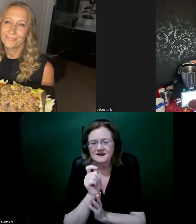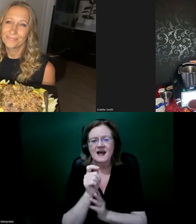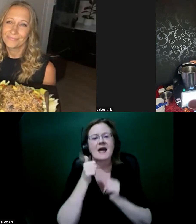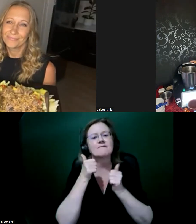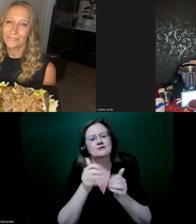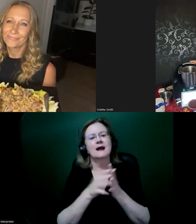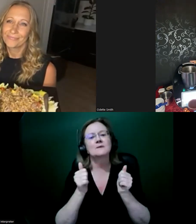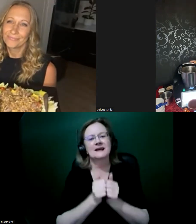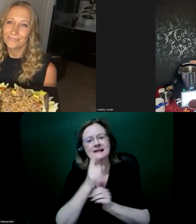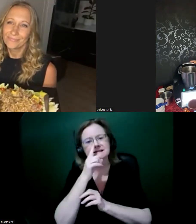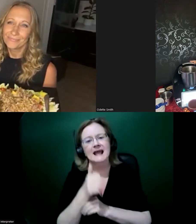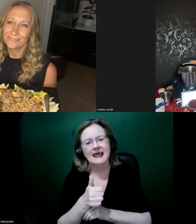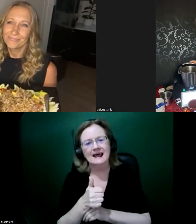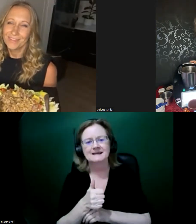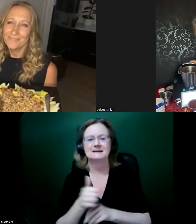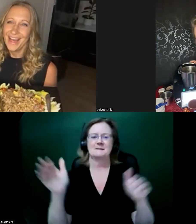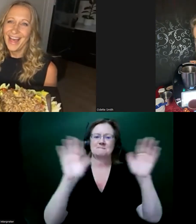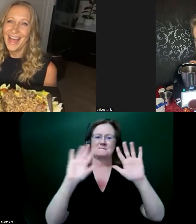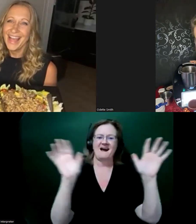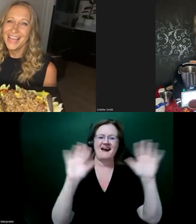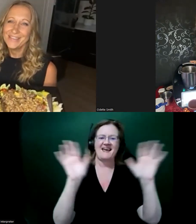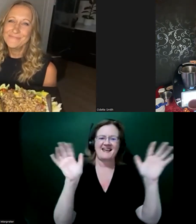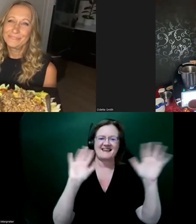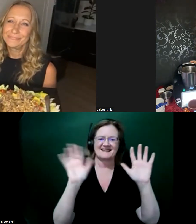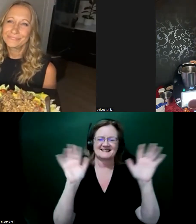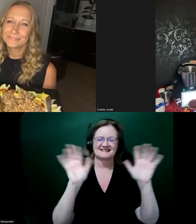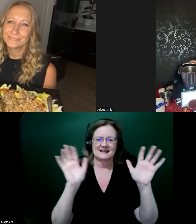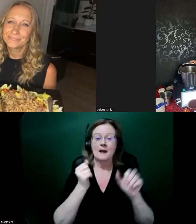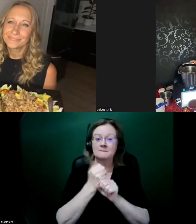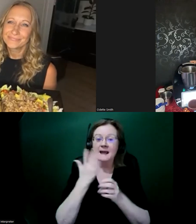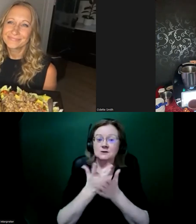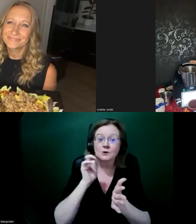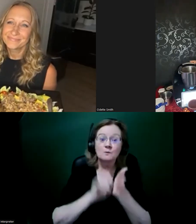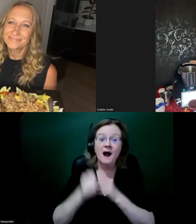everyone. Take care. You guys get that ordering before they sell out.